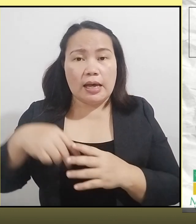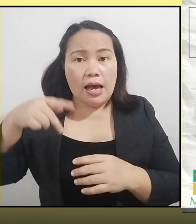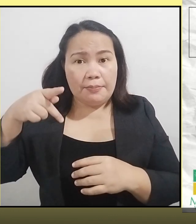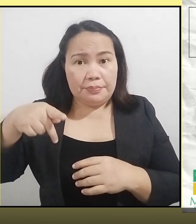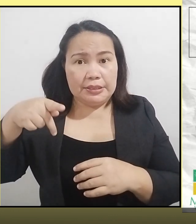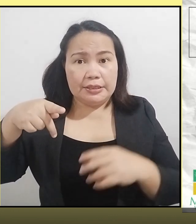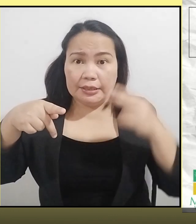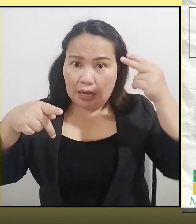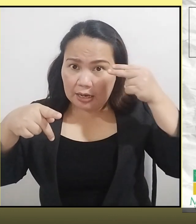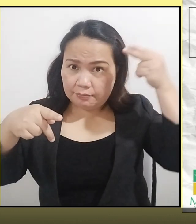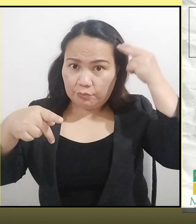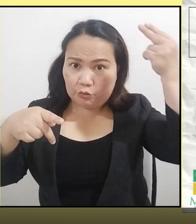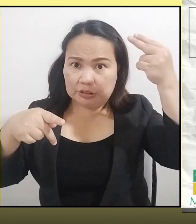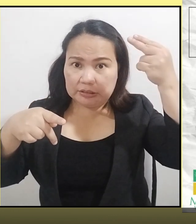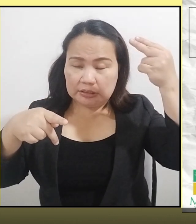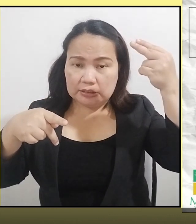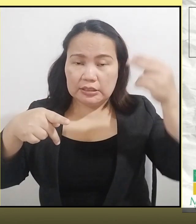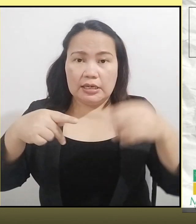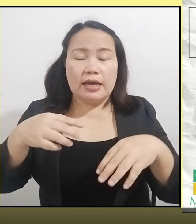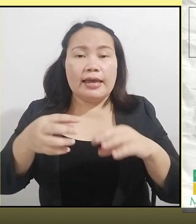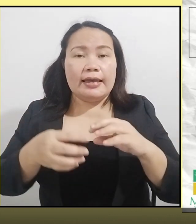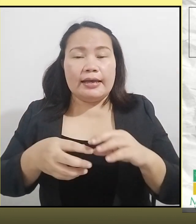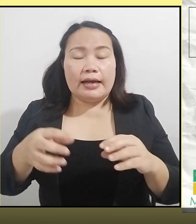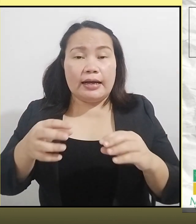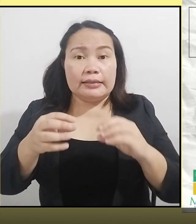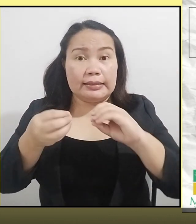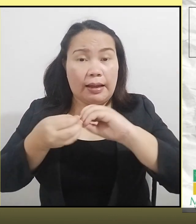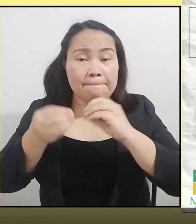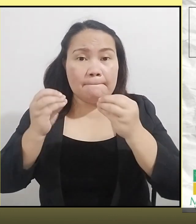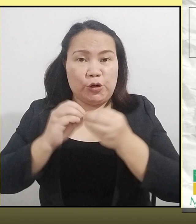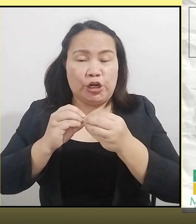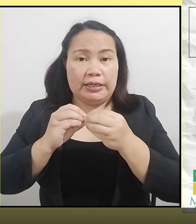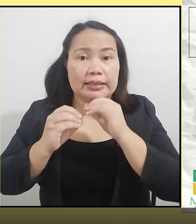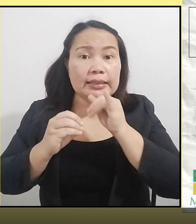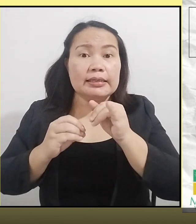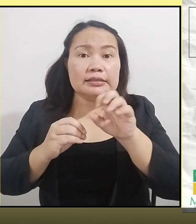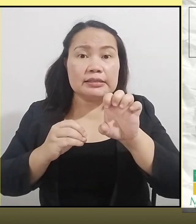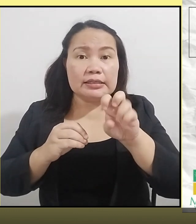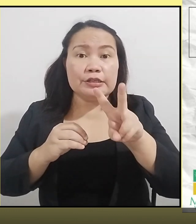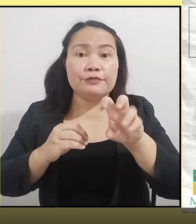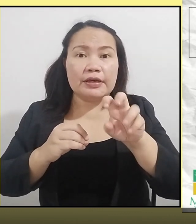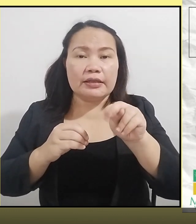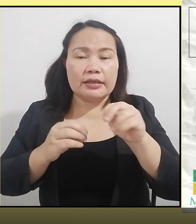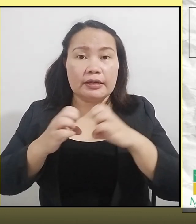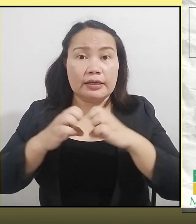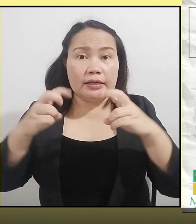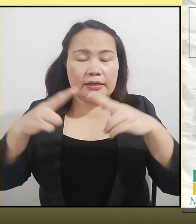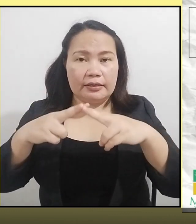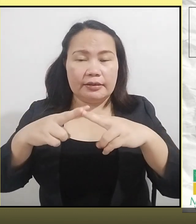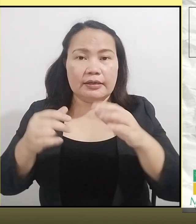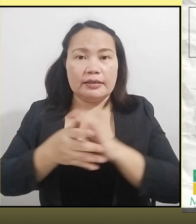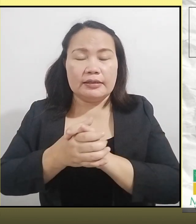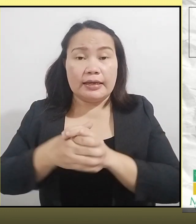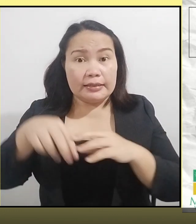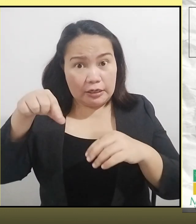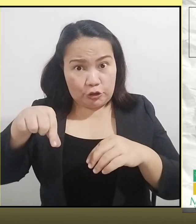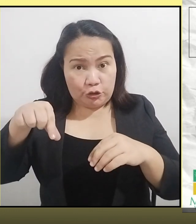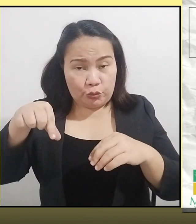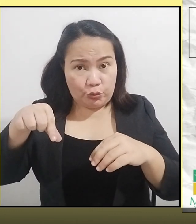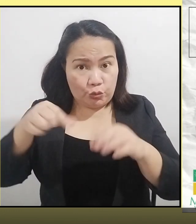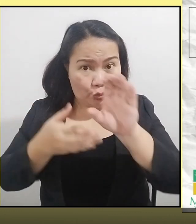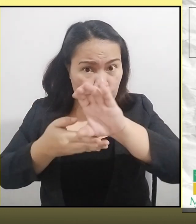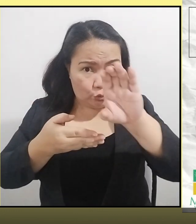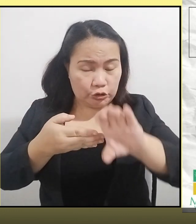yung letter P natin or ito yung hypothesis natin, and number is even. Ang ating letter Q naman ay it is